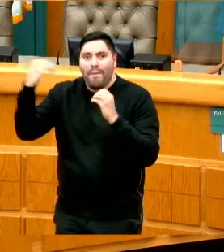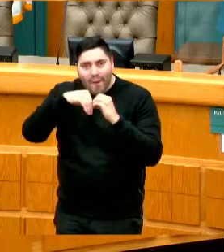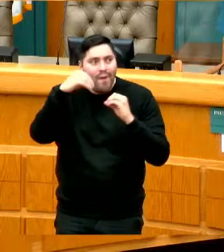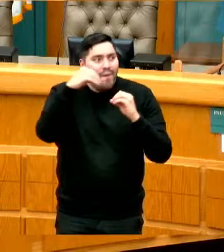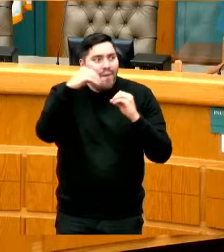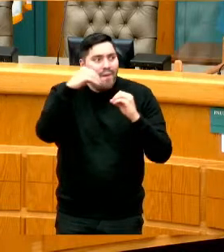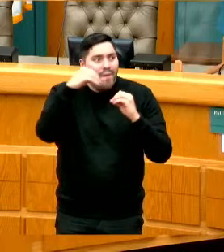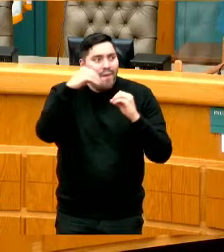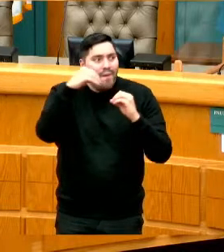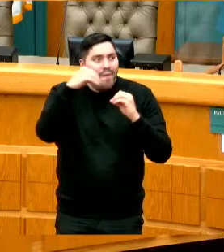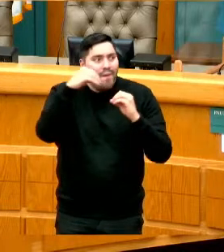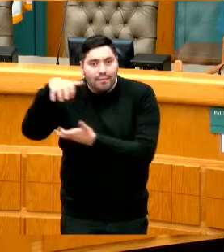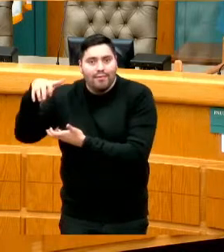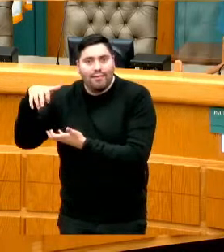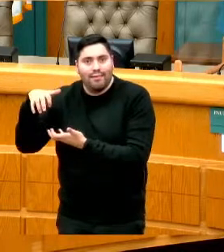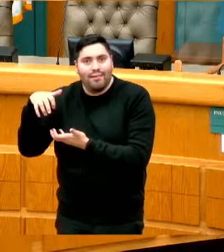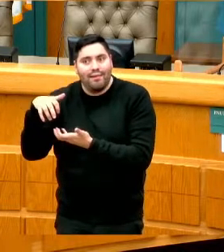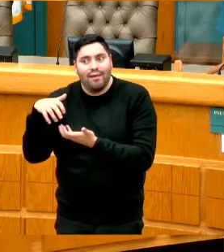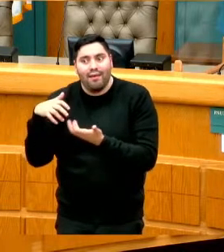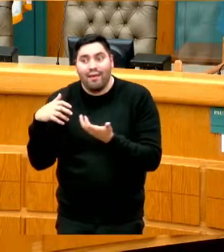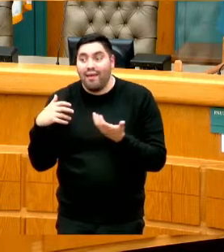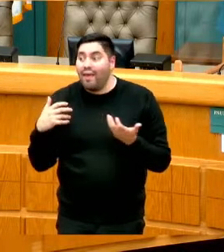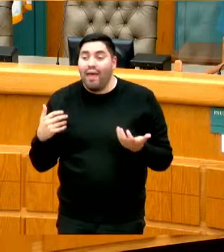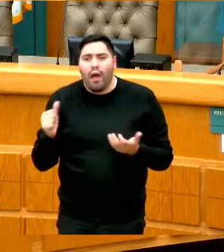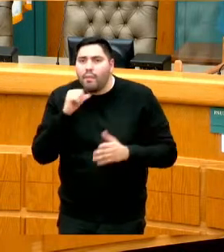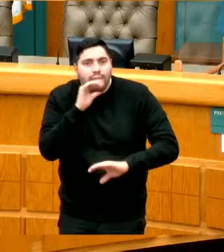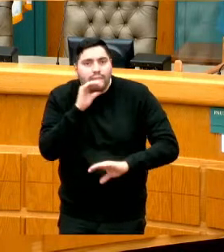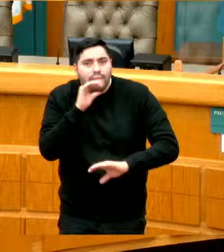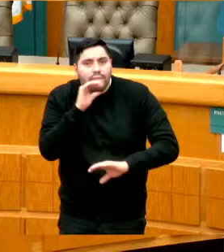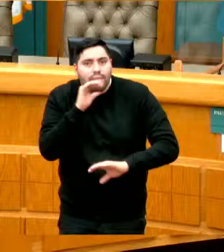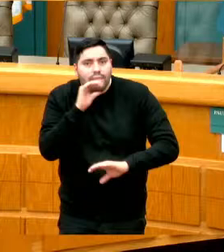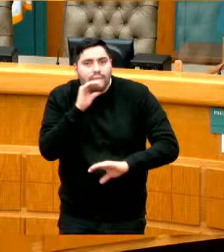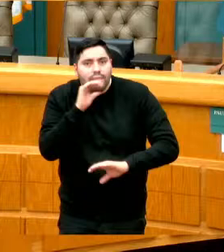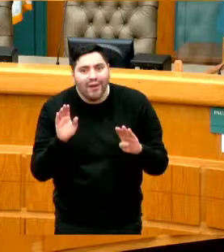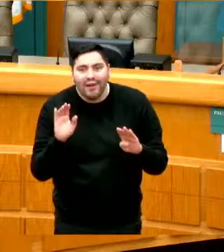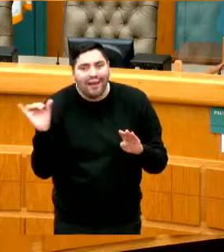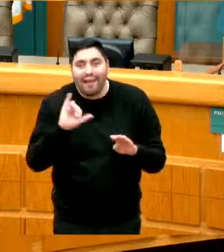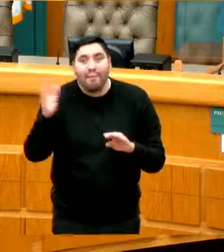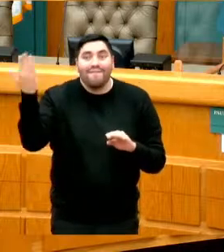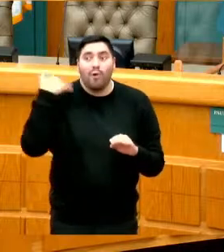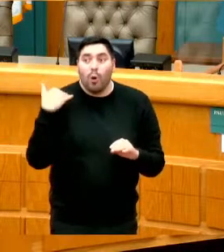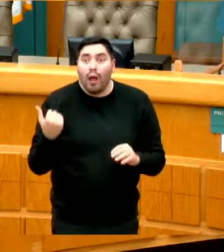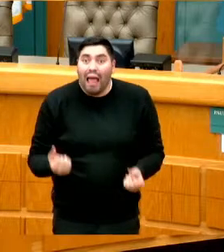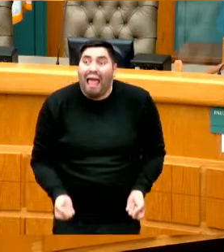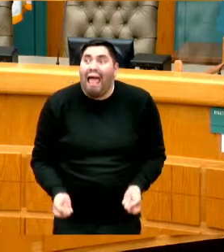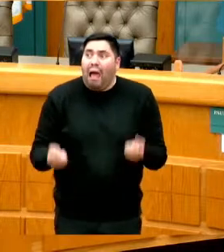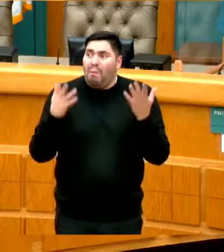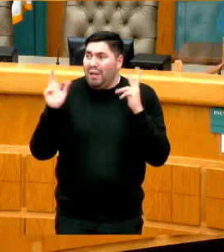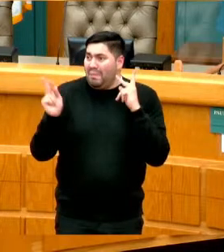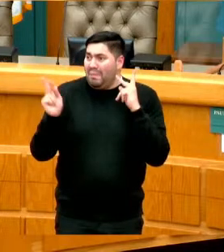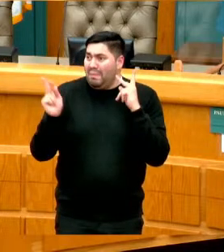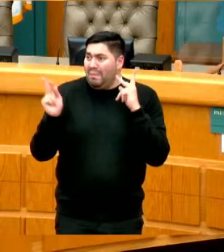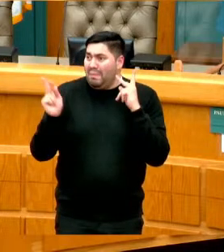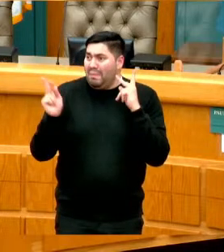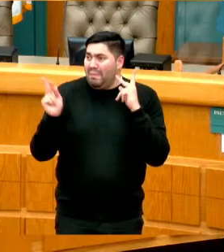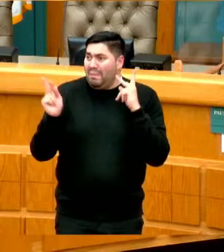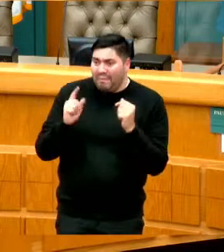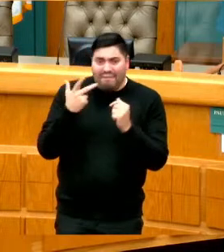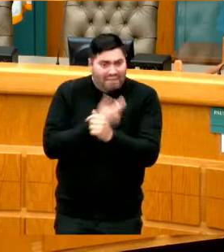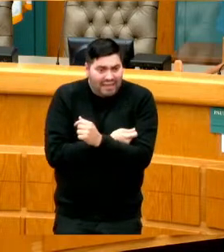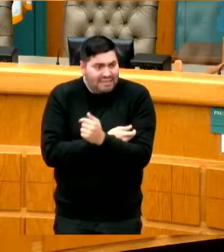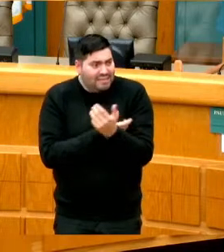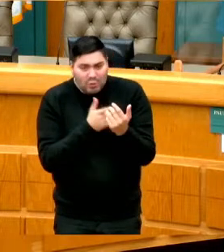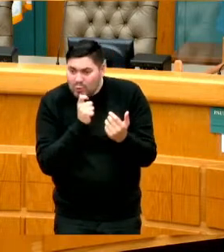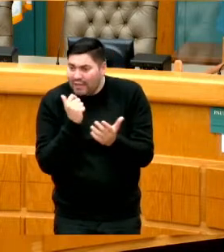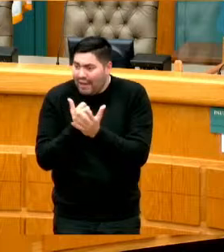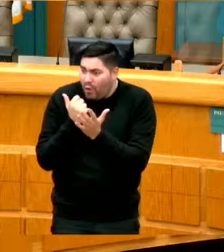done such a great job. And I'm not worried anymore about how many vaccinators we can get because they're everywhere. From